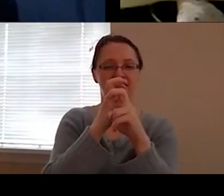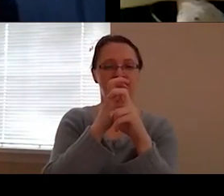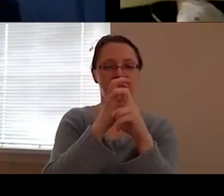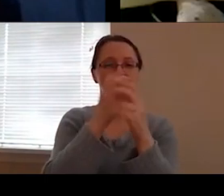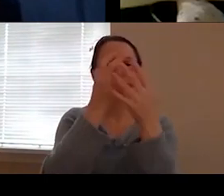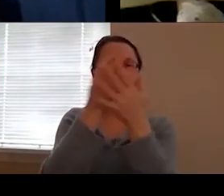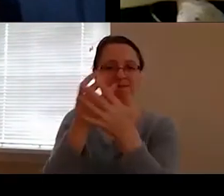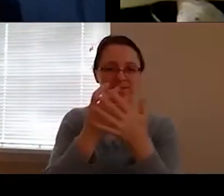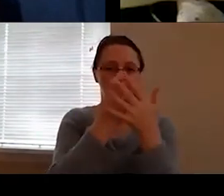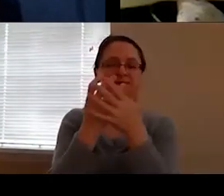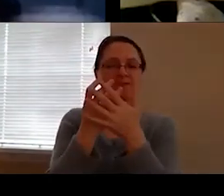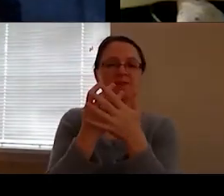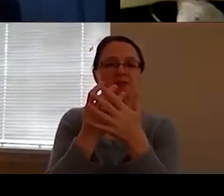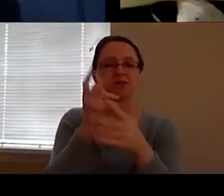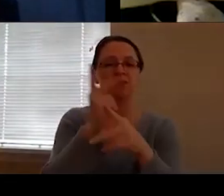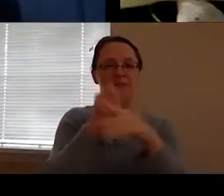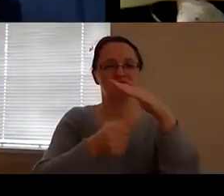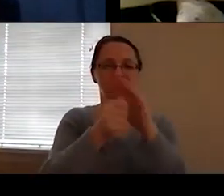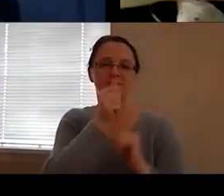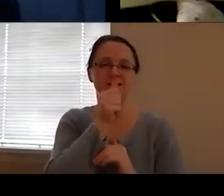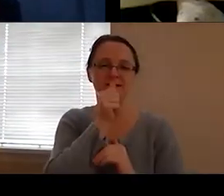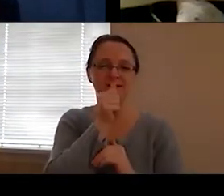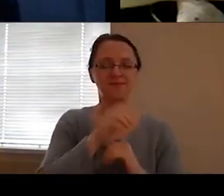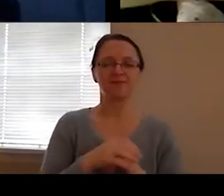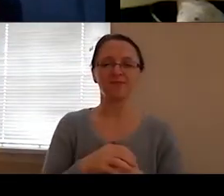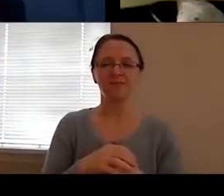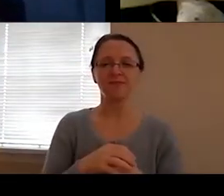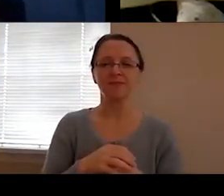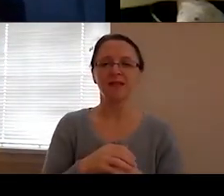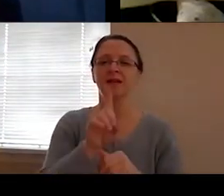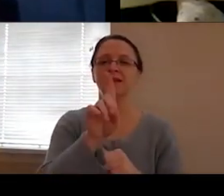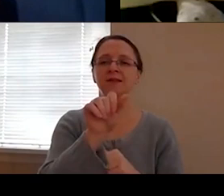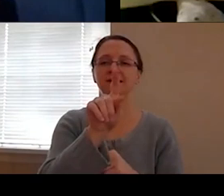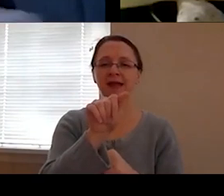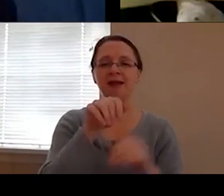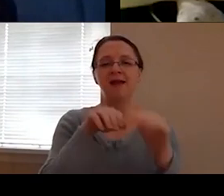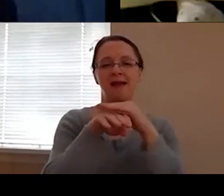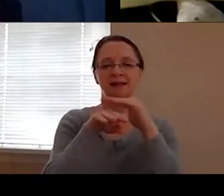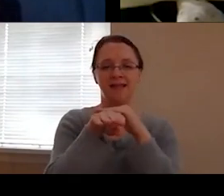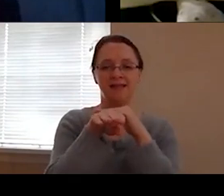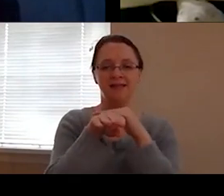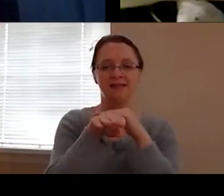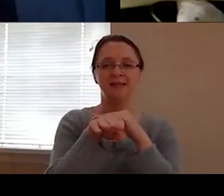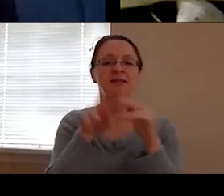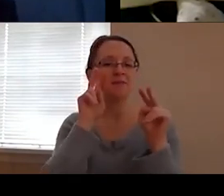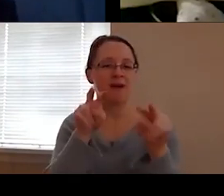transit. The data access to the data is